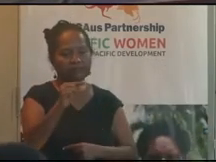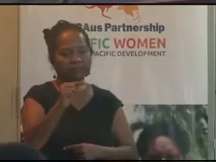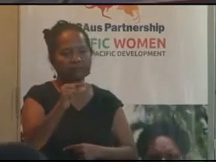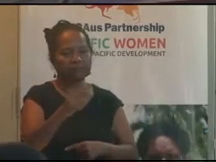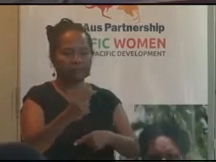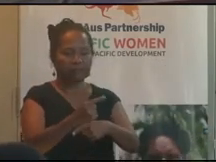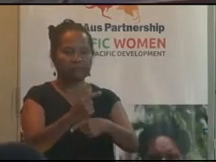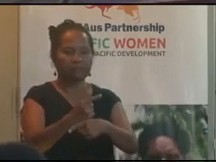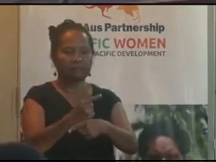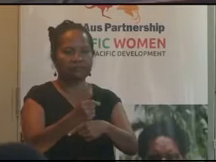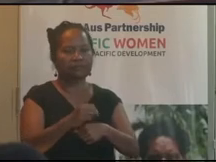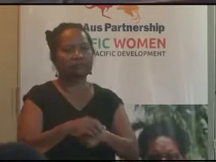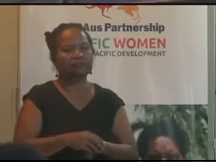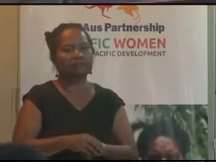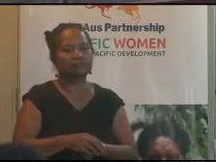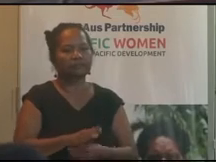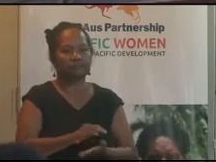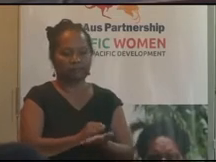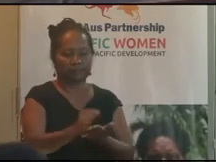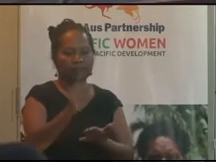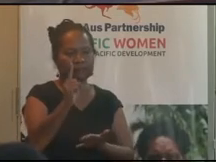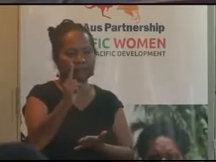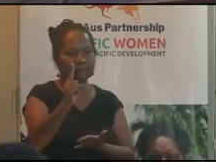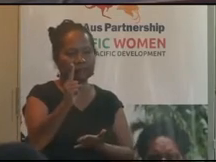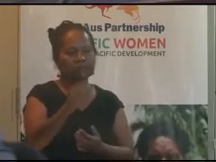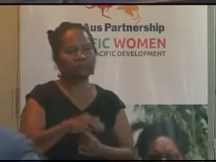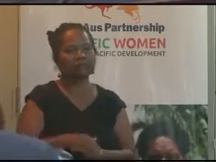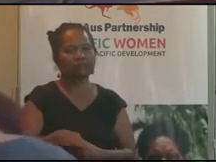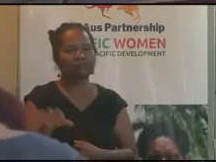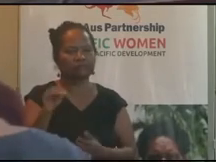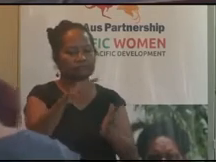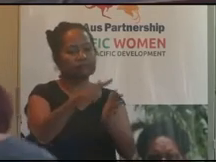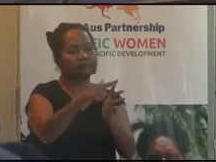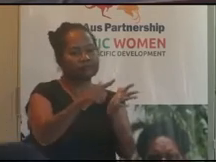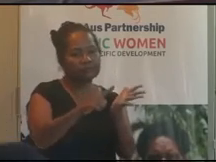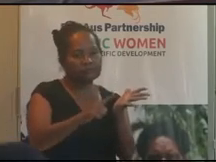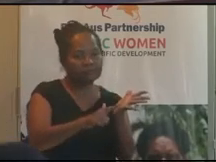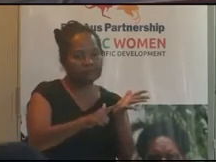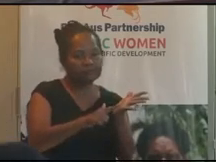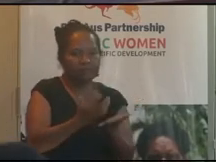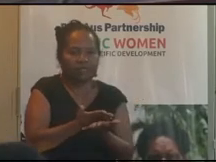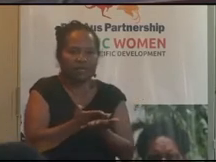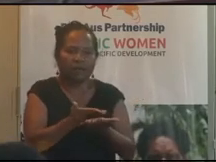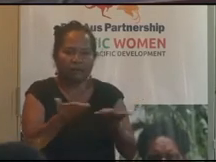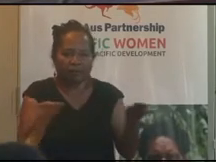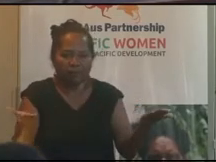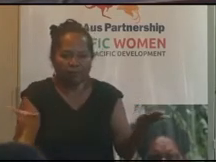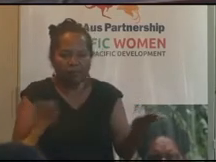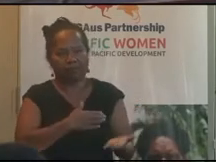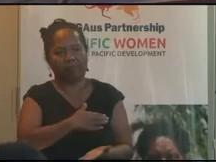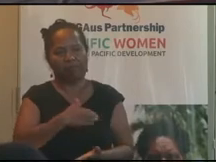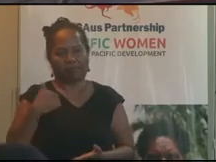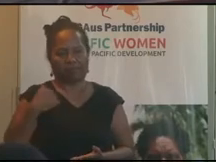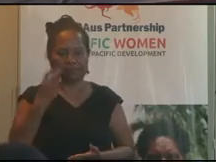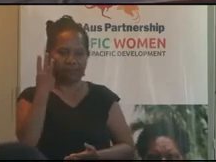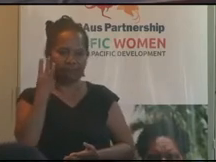PNG stand, number one? From a legal perspective, how well are we as